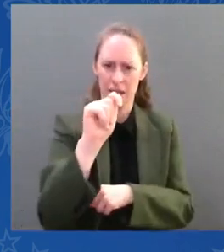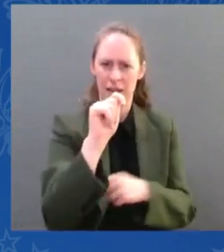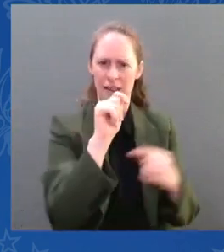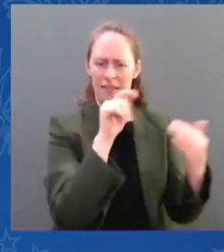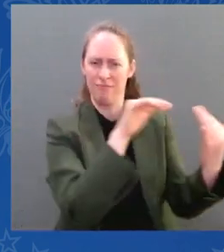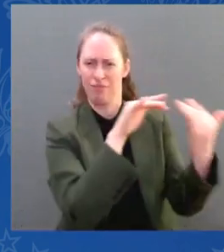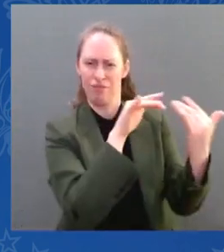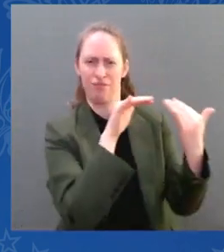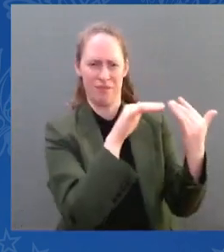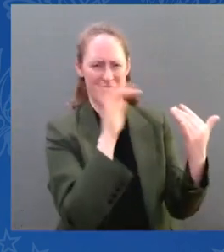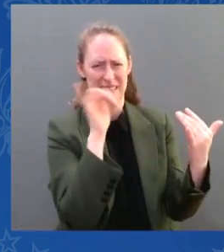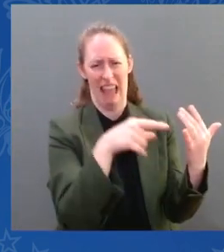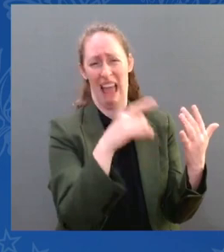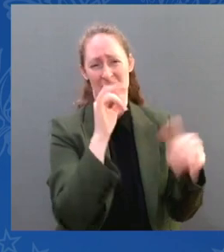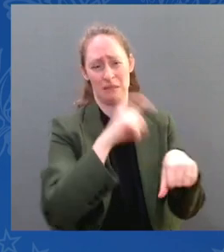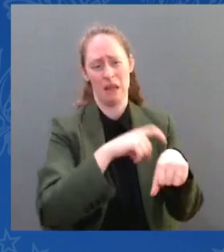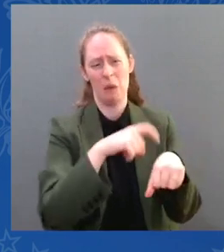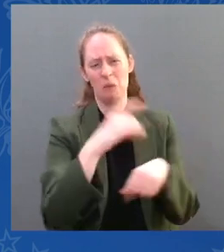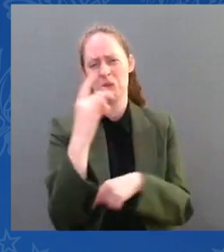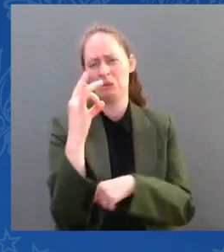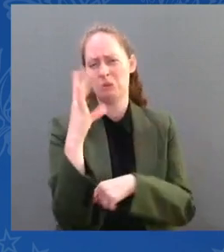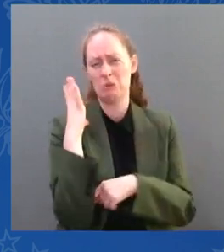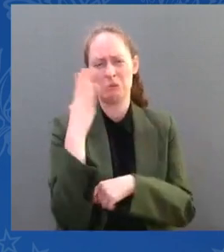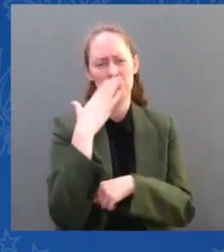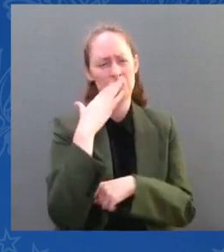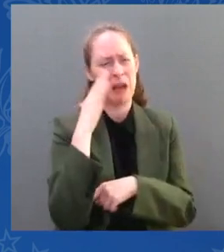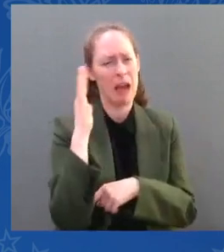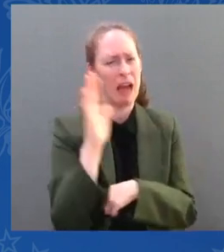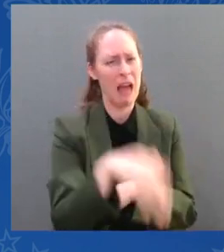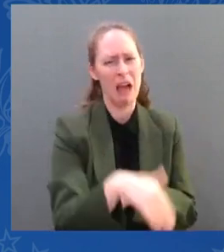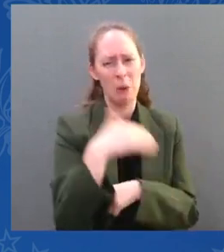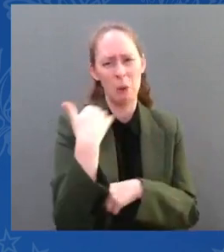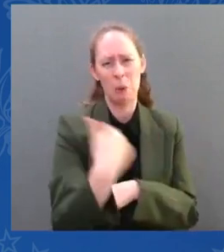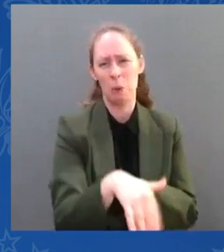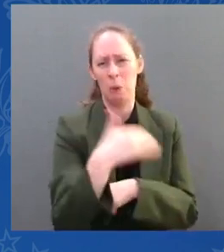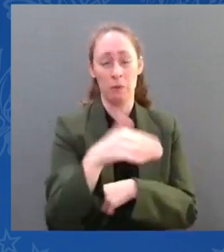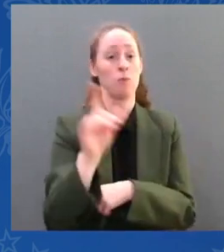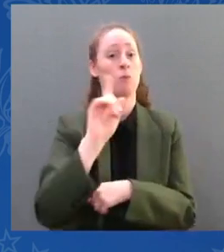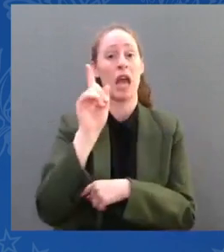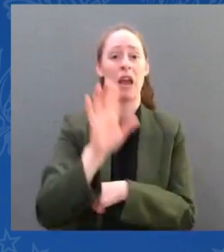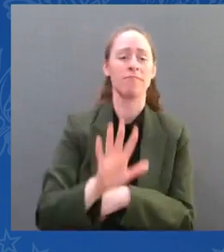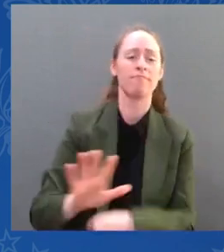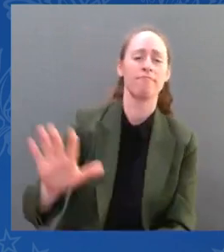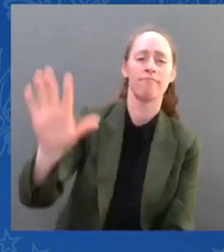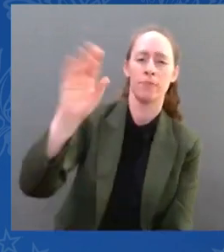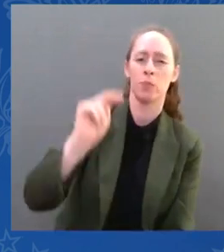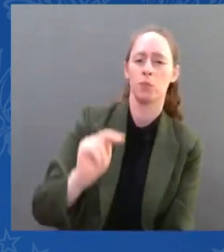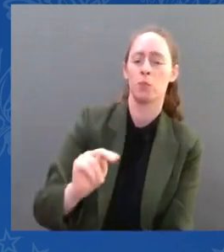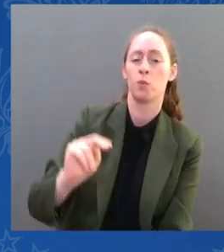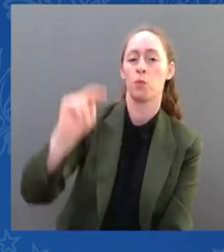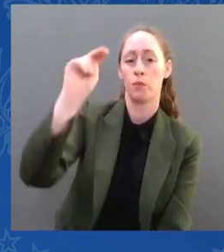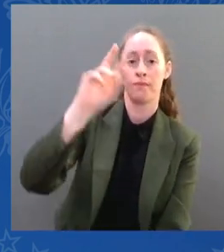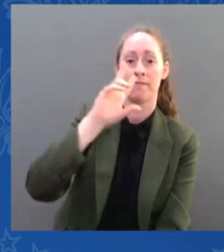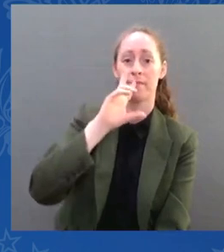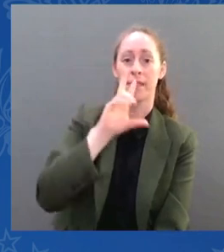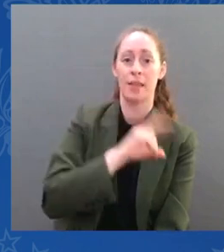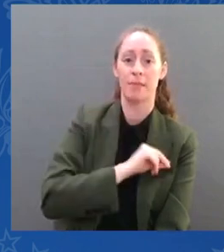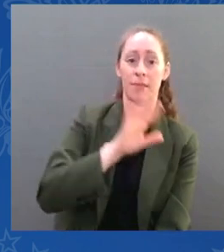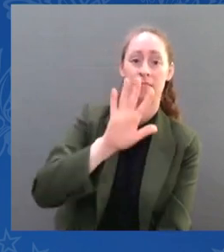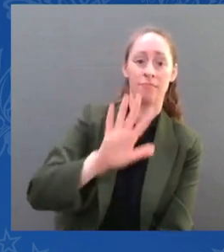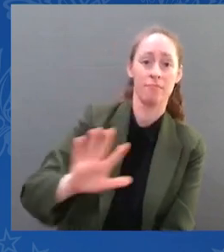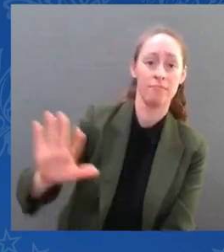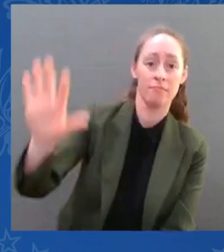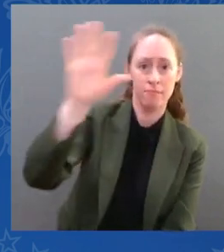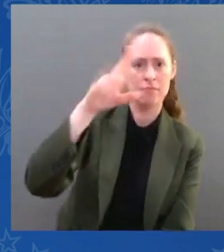North Vietnamese forces launched an attack on a strategically located air base in near Saigon. The